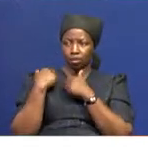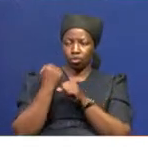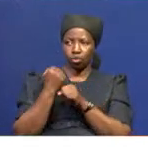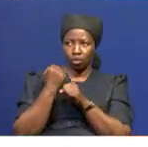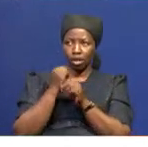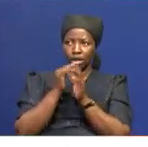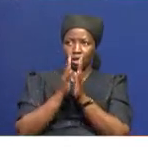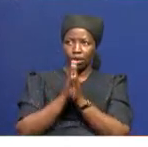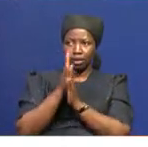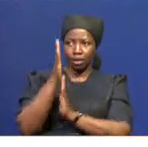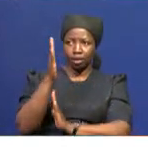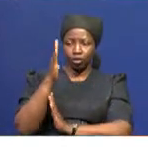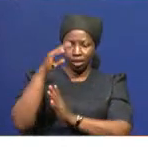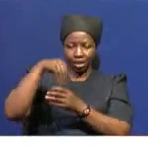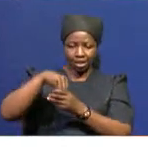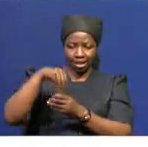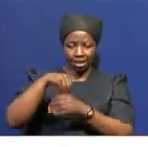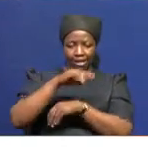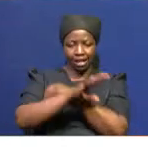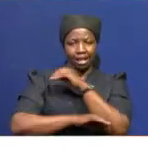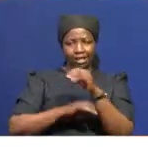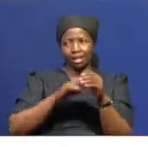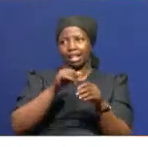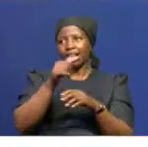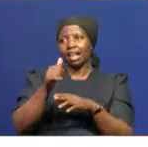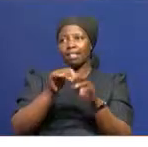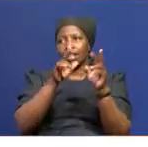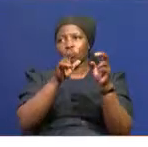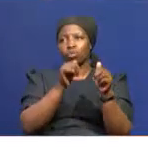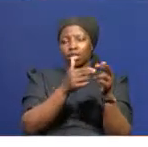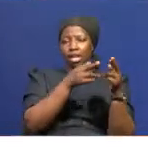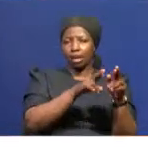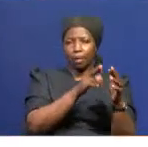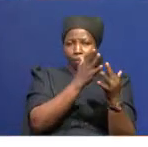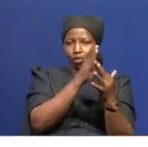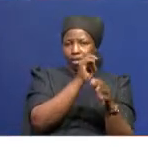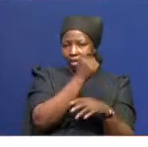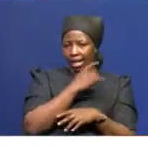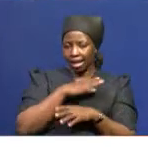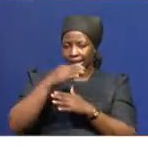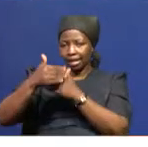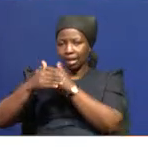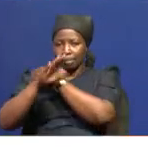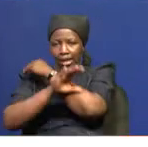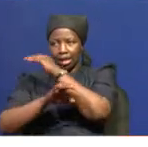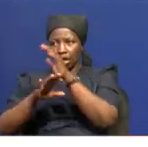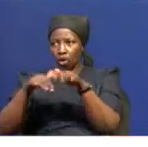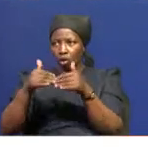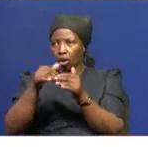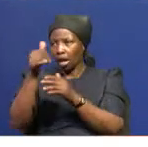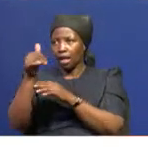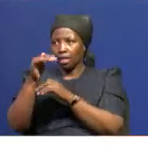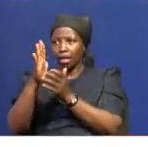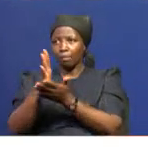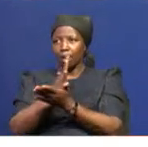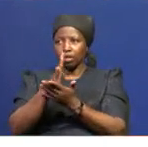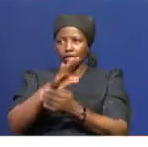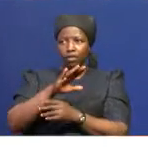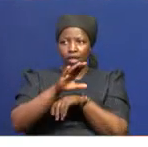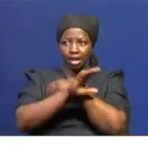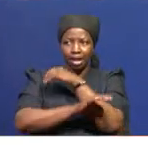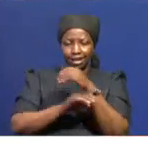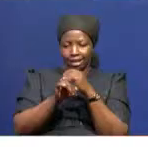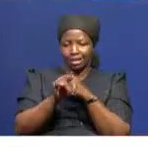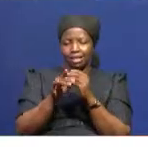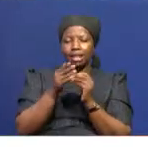to security in our country. Other issues that are happening between Kenya and neighboring countries or other parts of the country are better addressed